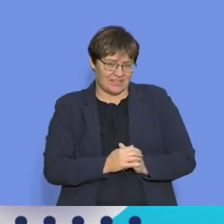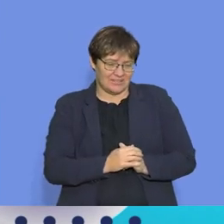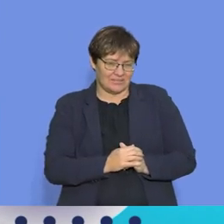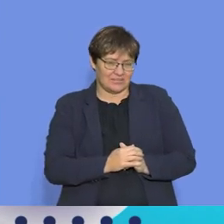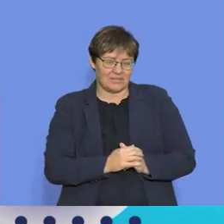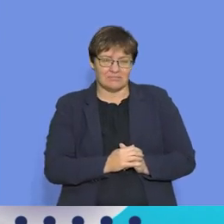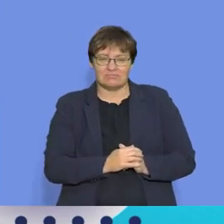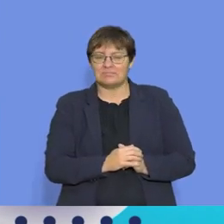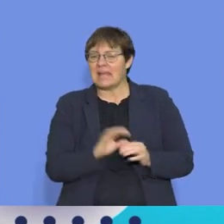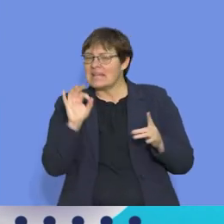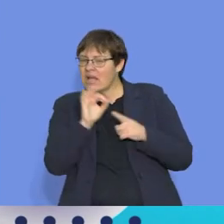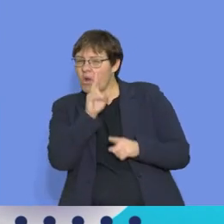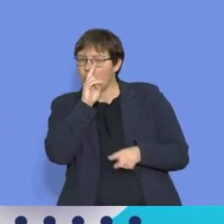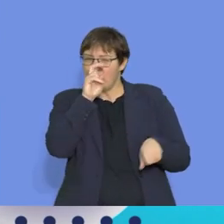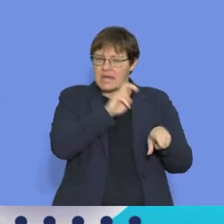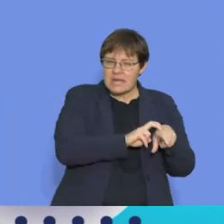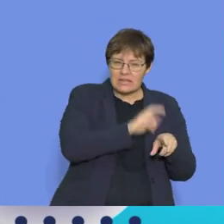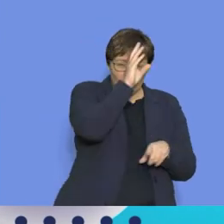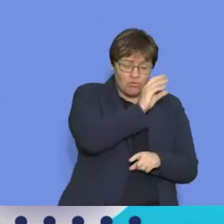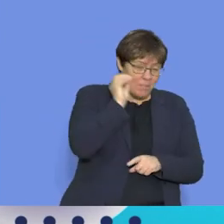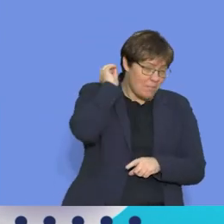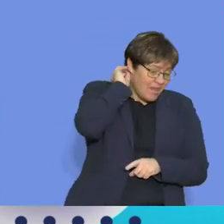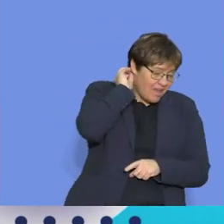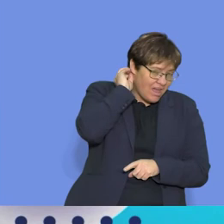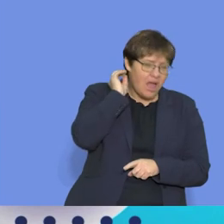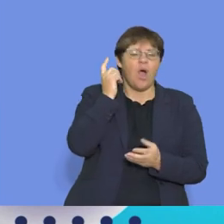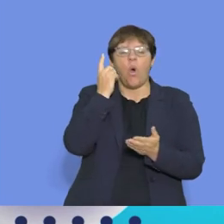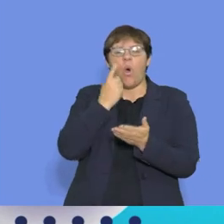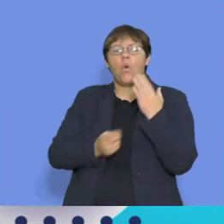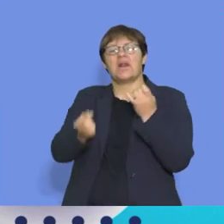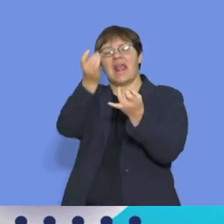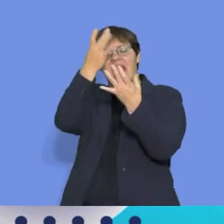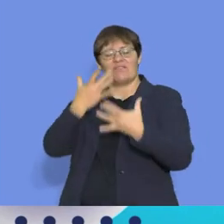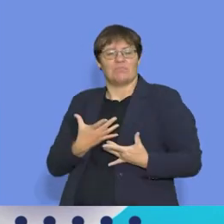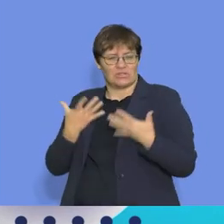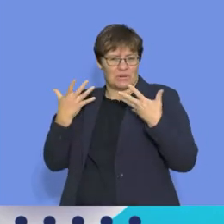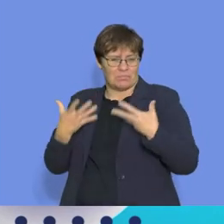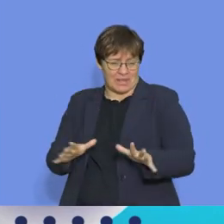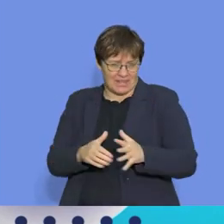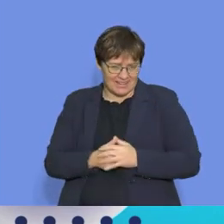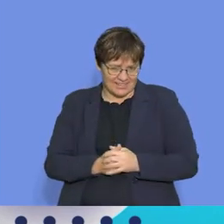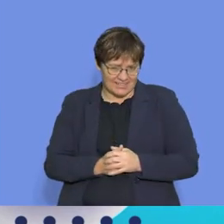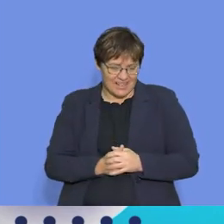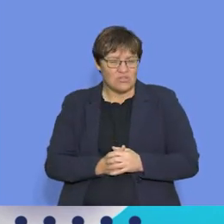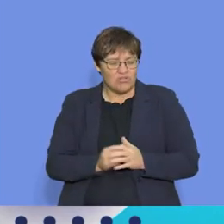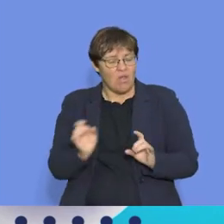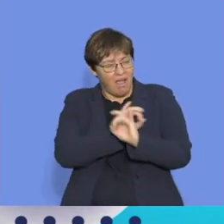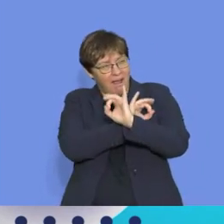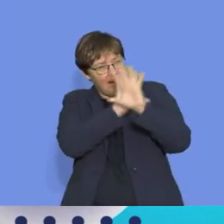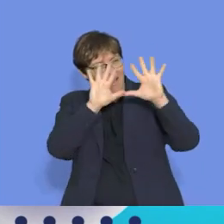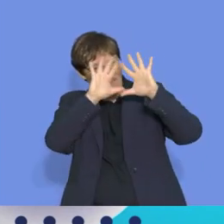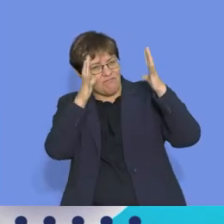with your teachers to see exactly what you need to remember and what is just to give